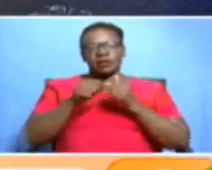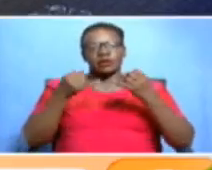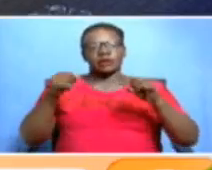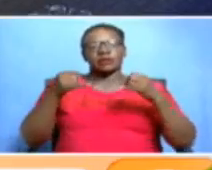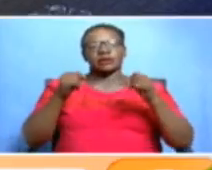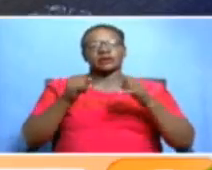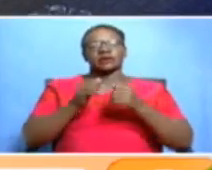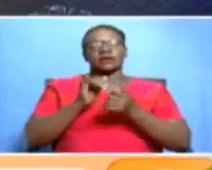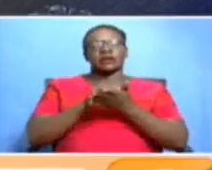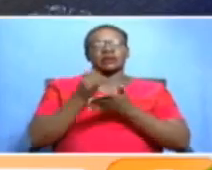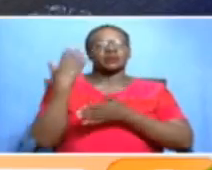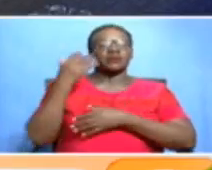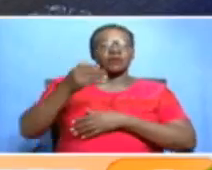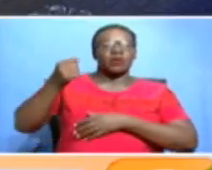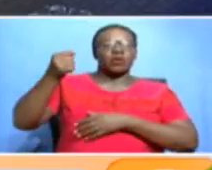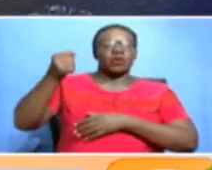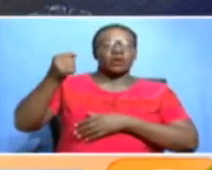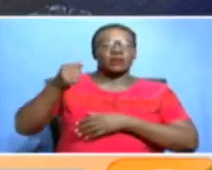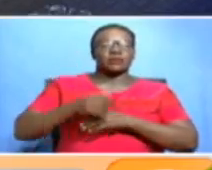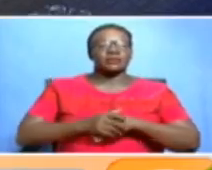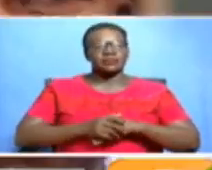hold? Raquel Mugai exposes.